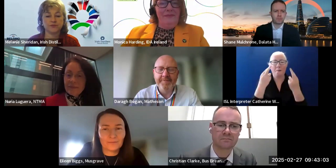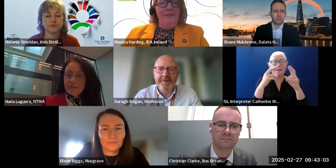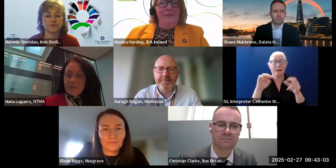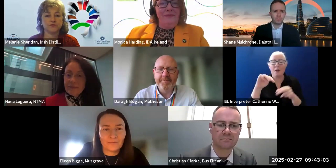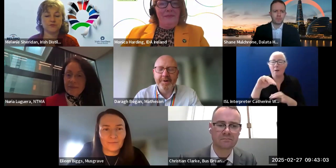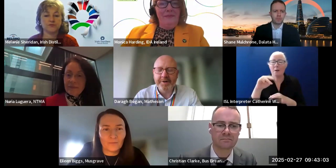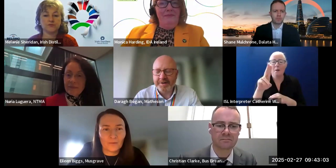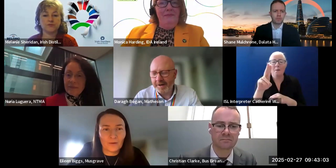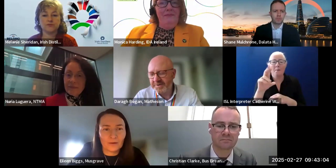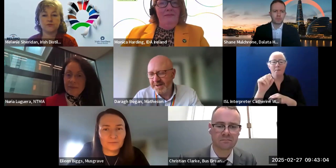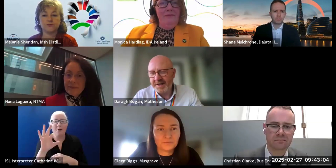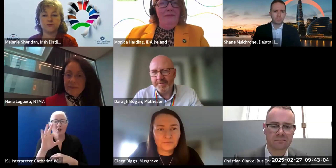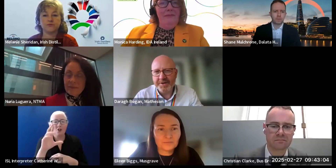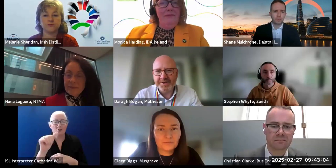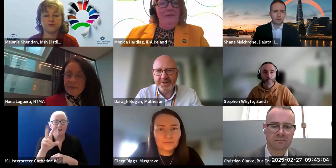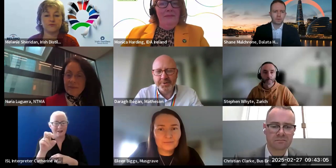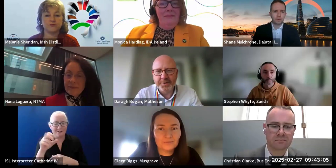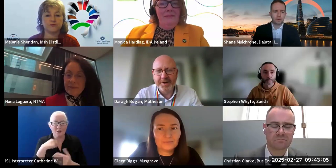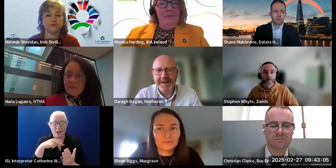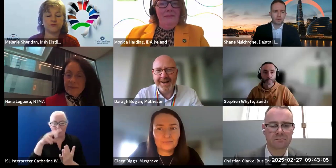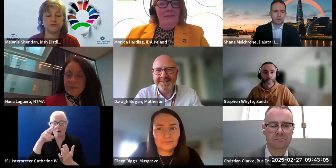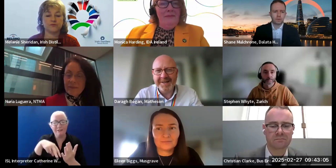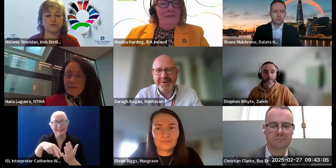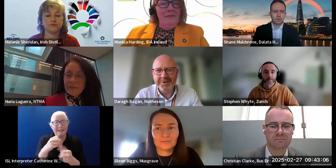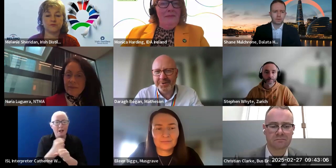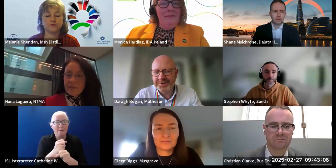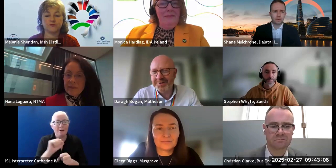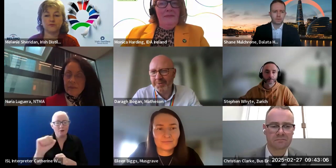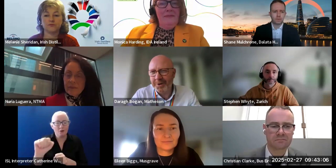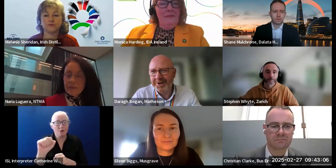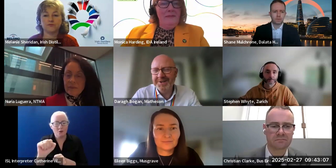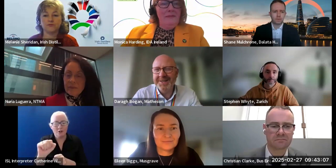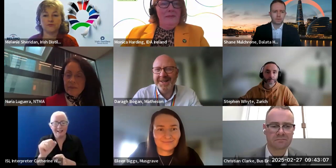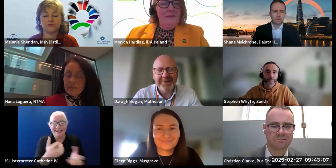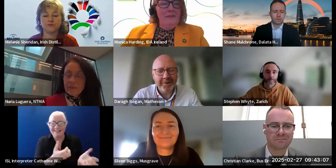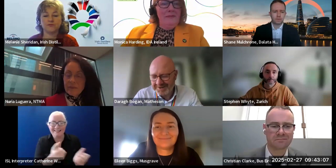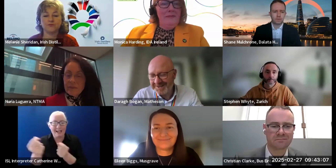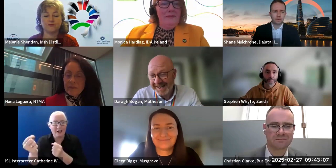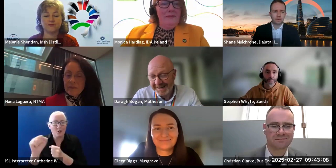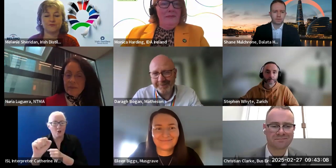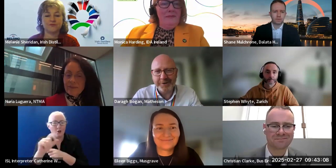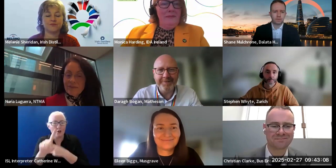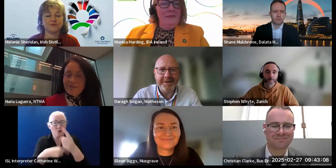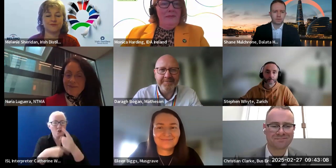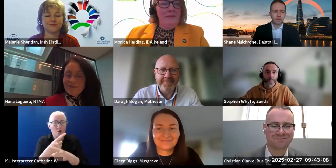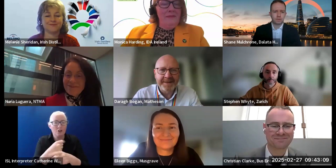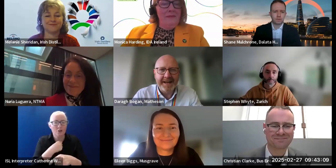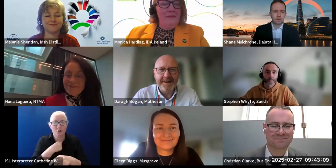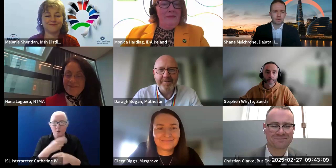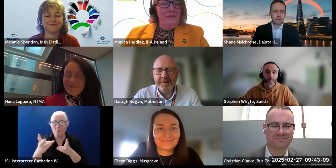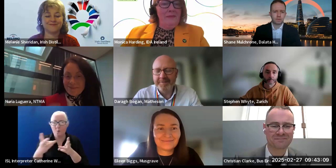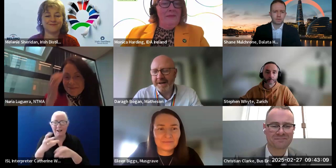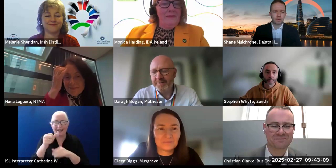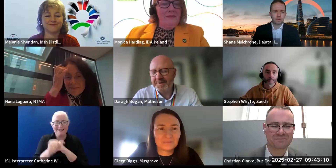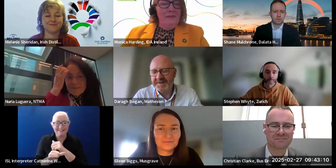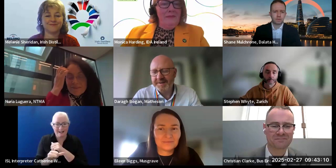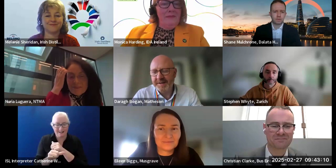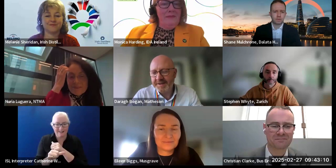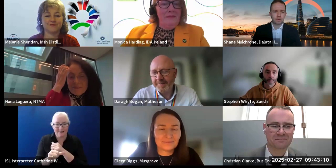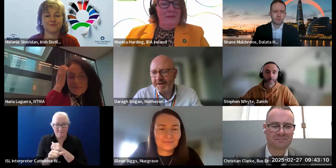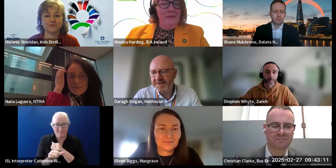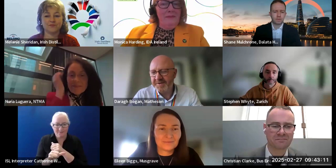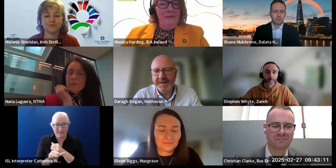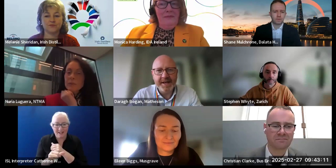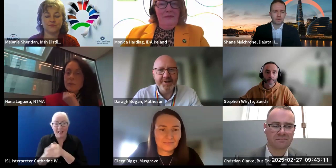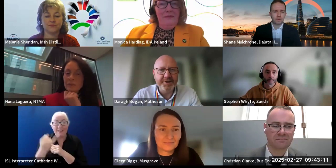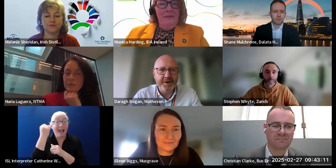and I was reading about your take your daughter to work day, forgive me, and how the